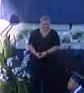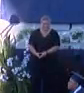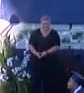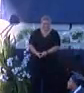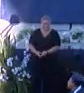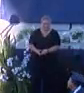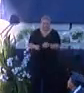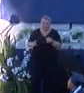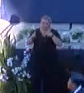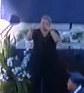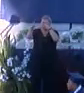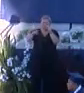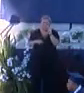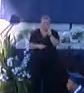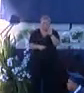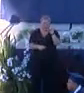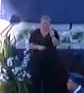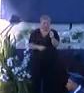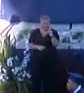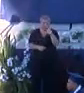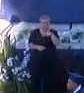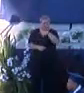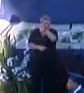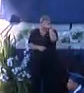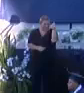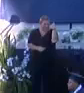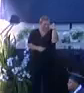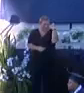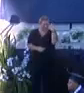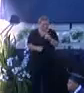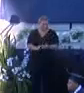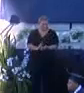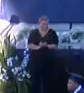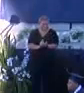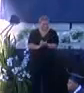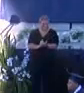Upward Bound Trios, Red and Black.